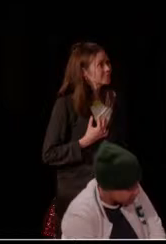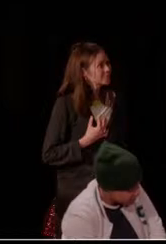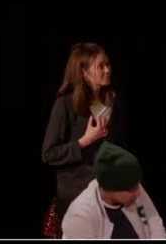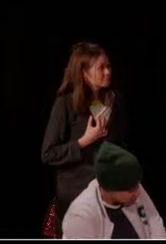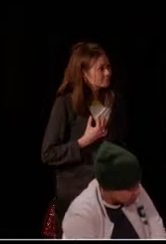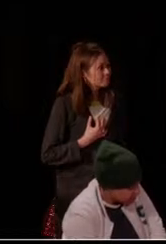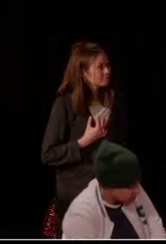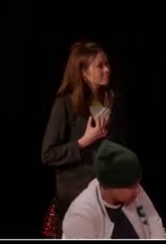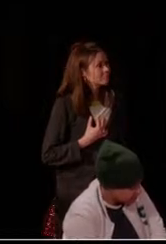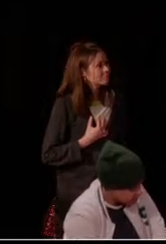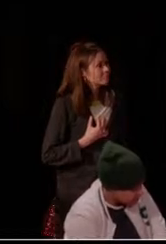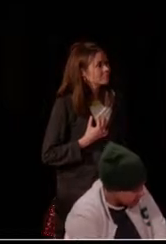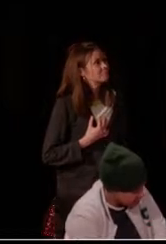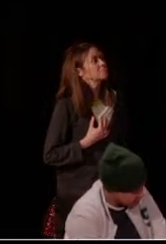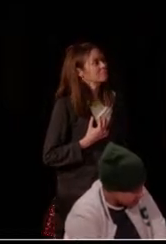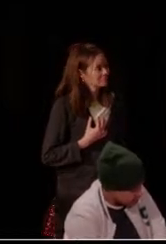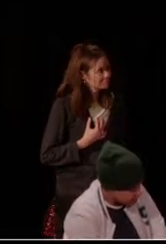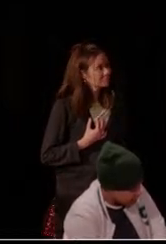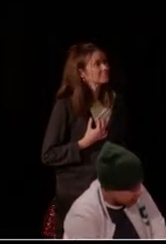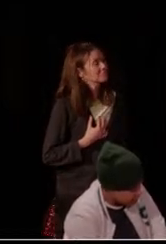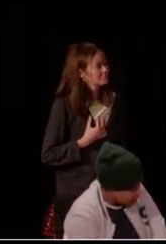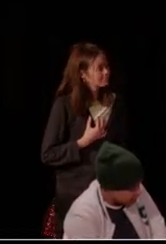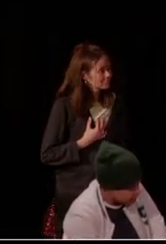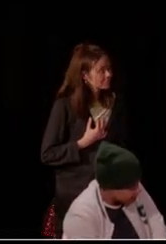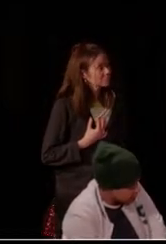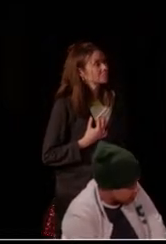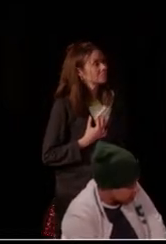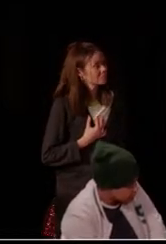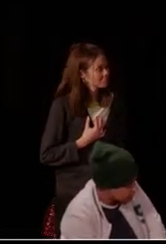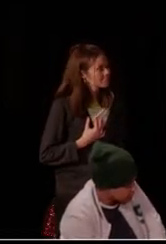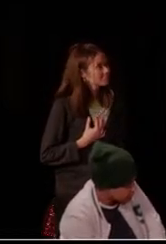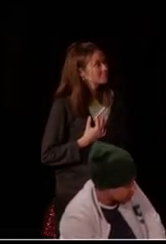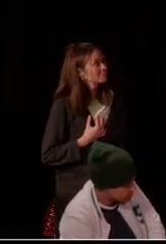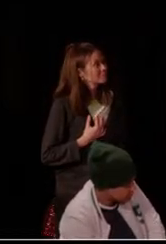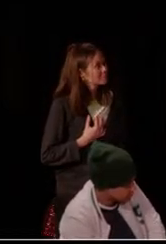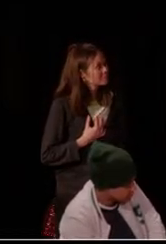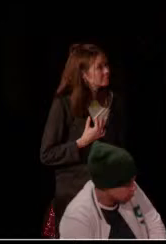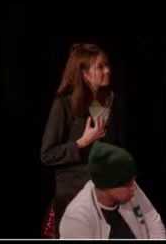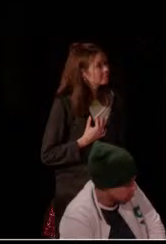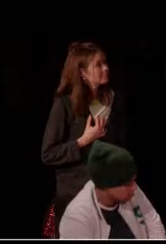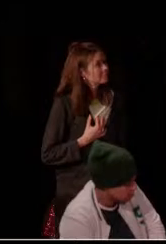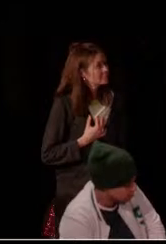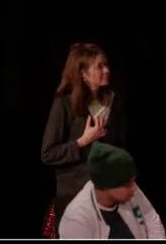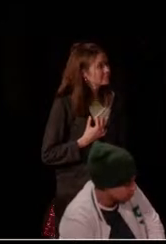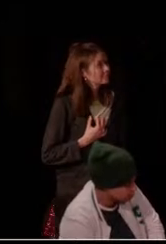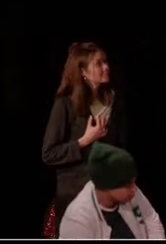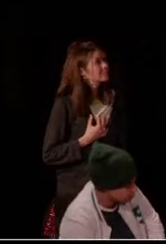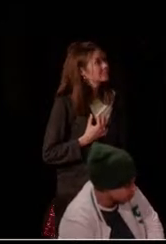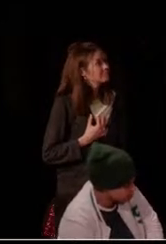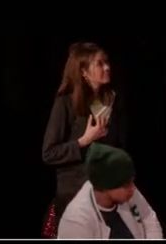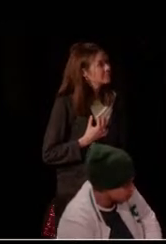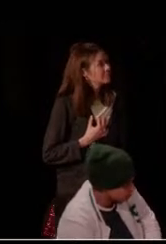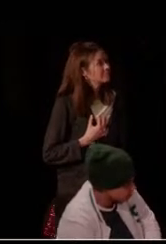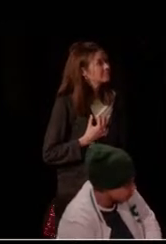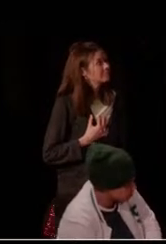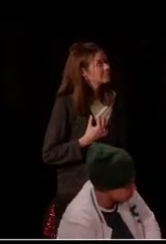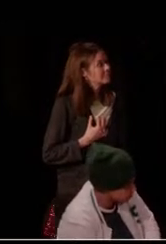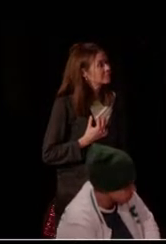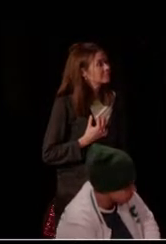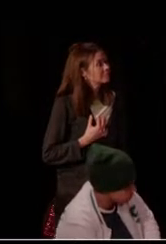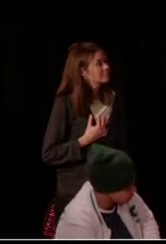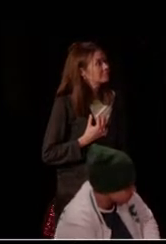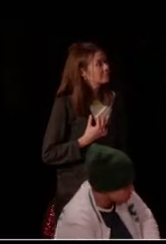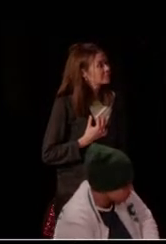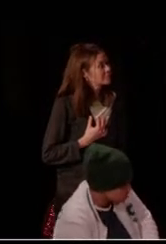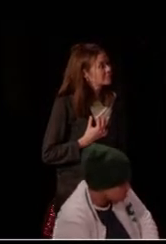Leontes a jealous tyrant. His innocent babe truly begotten, and